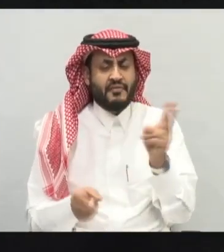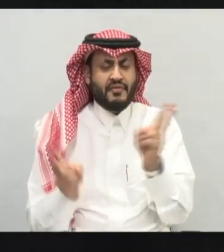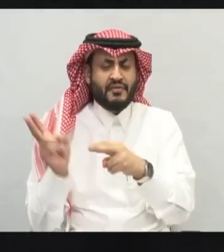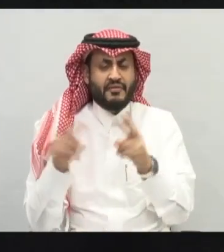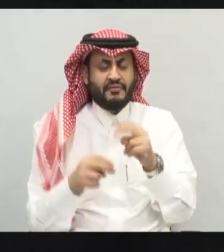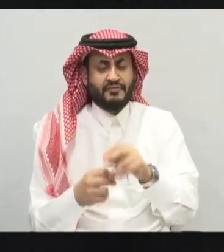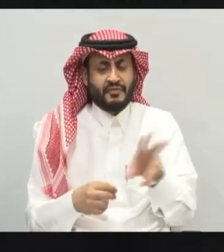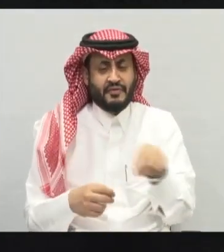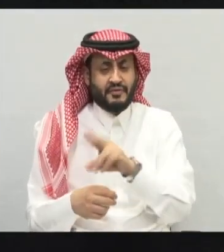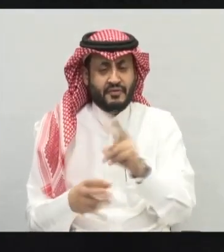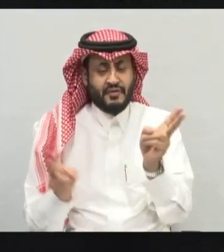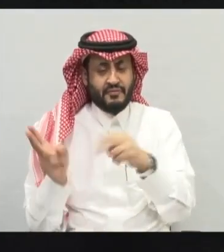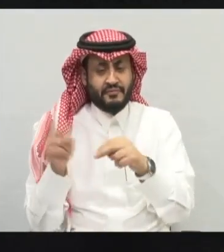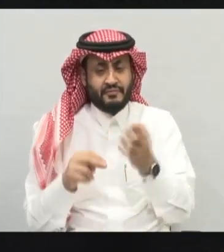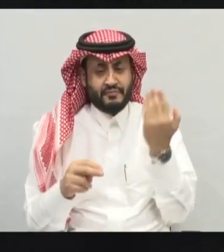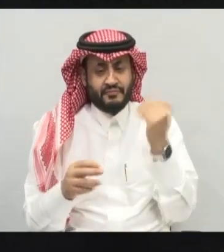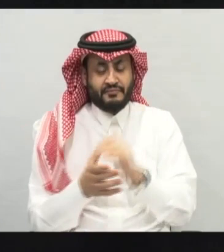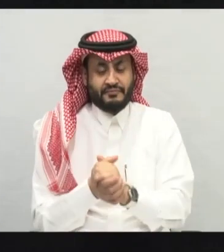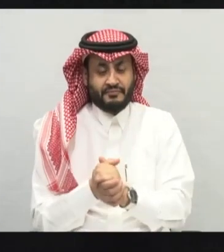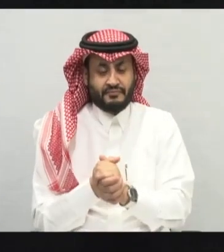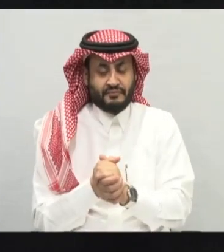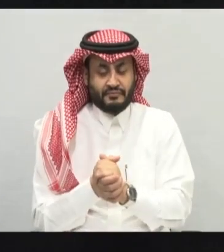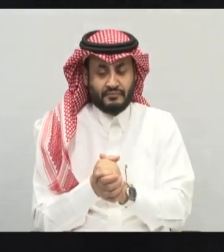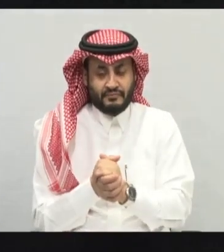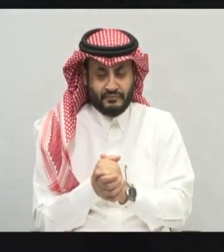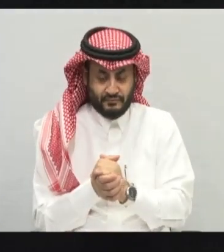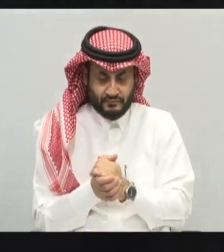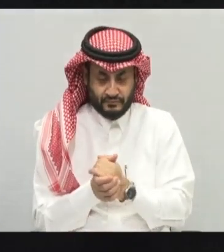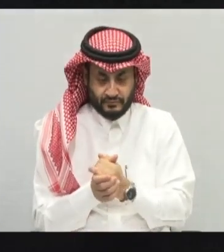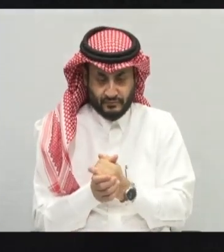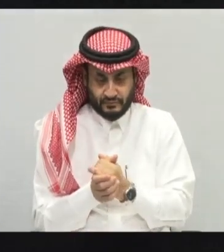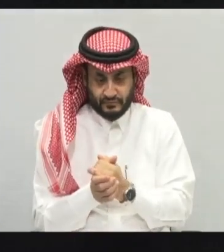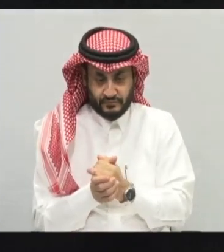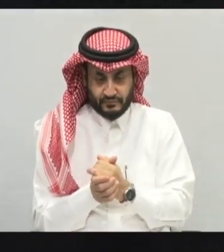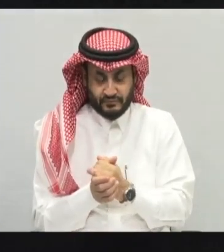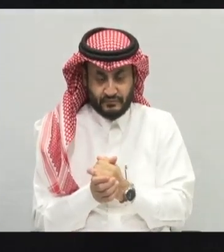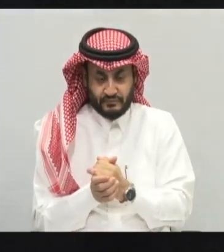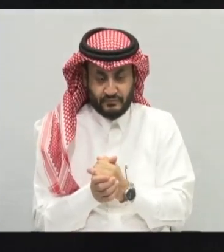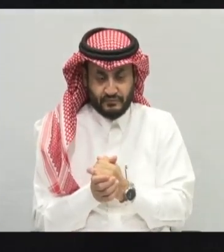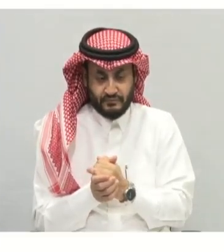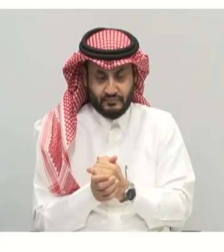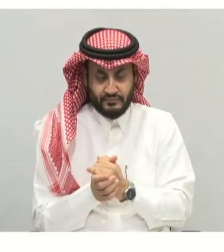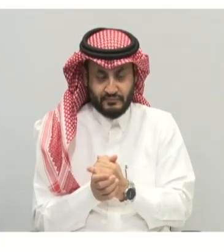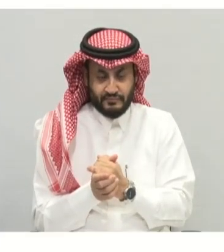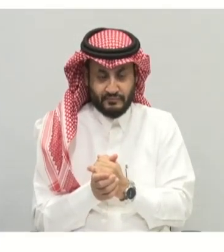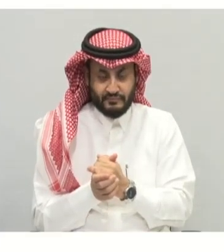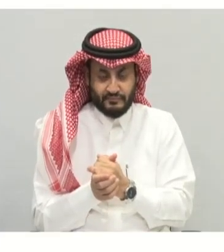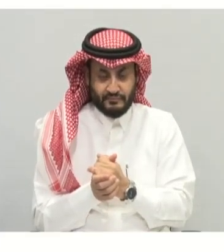to make a similar conversation to the one we have read between will and Edgar